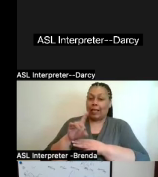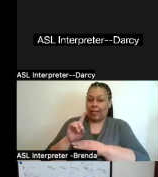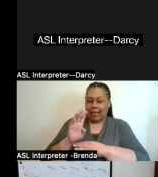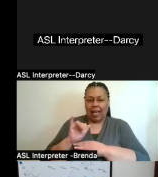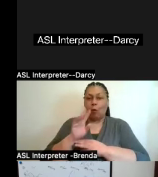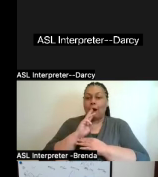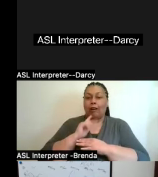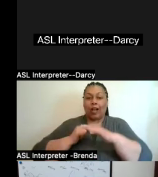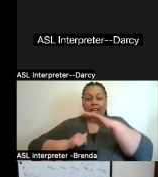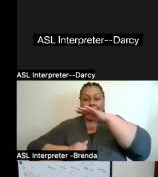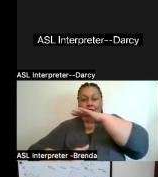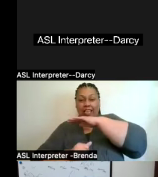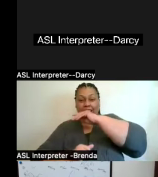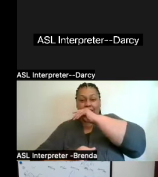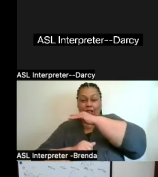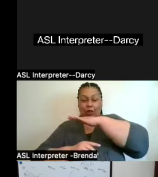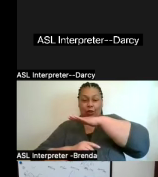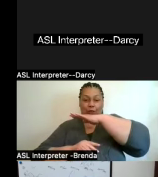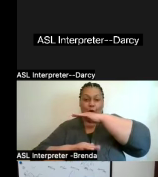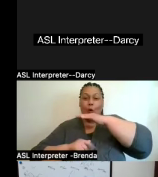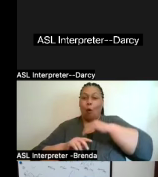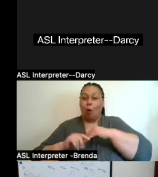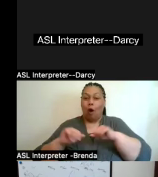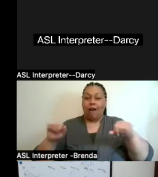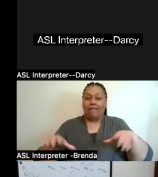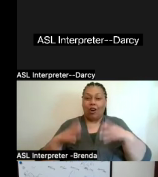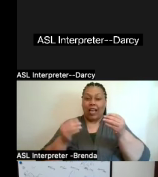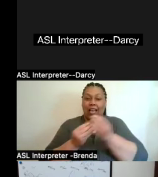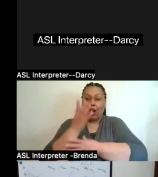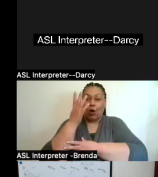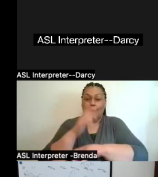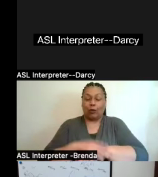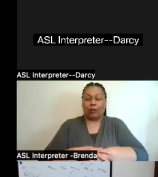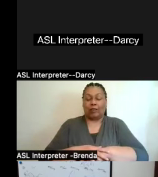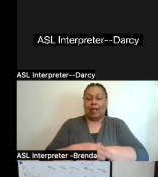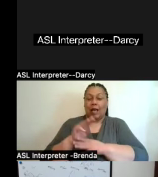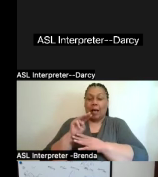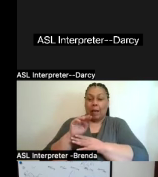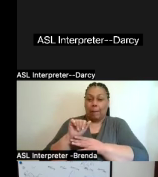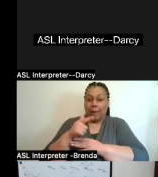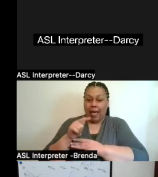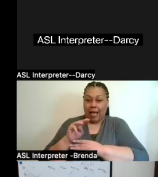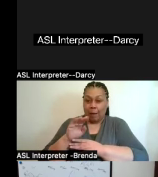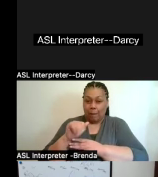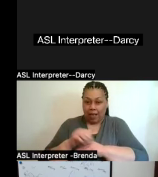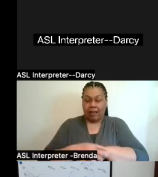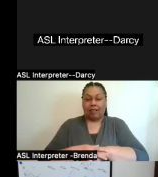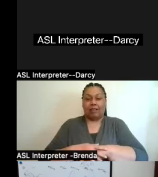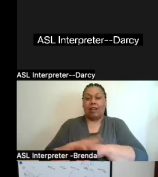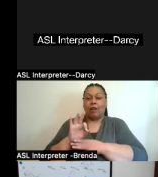water underground, or at volcanoes, it could be magma. You see this sort of thing with like fluid injection